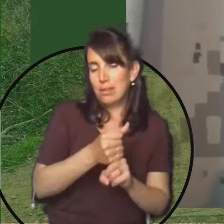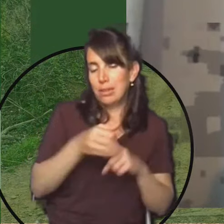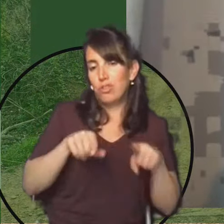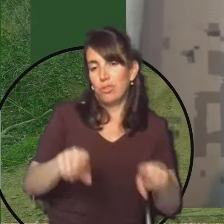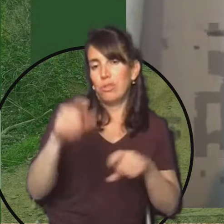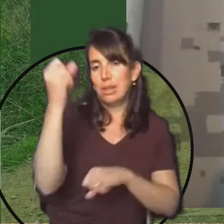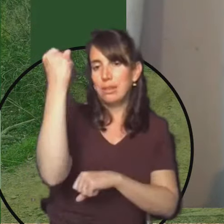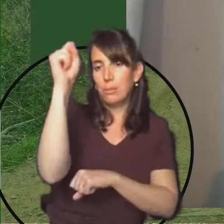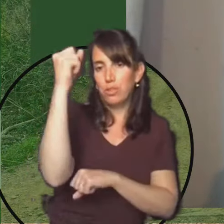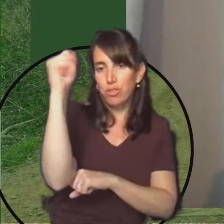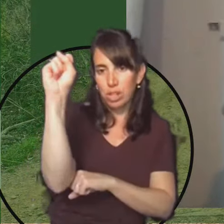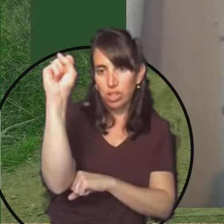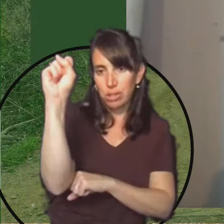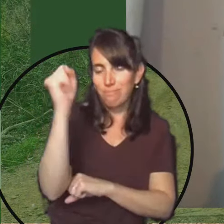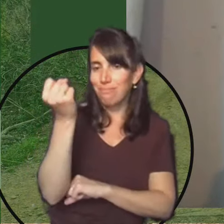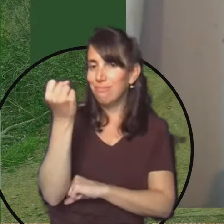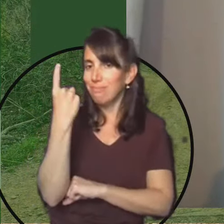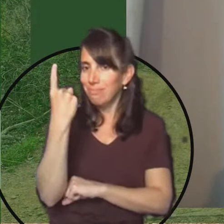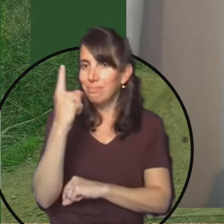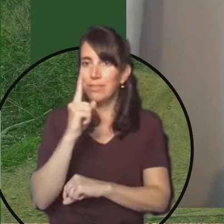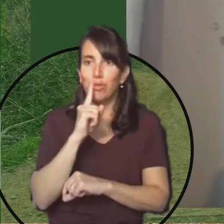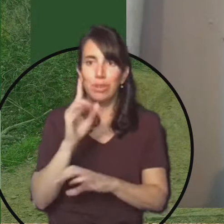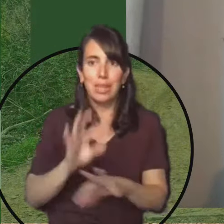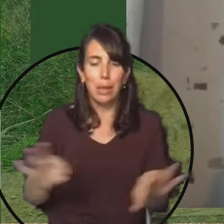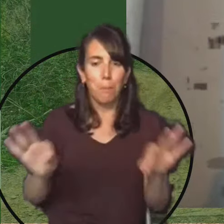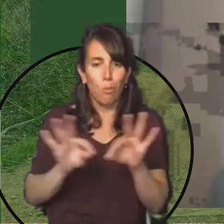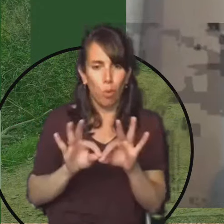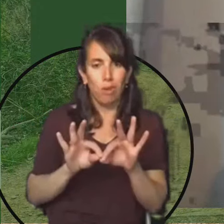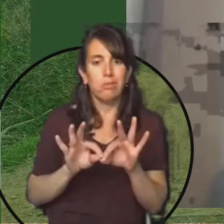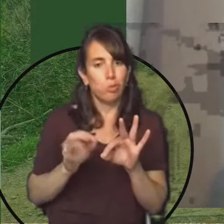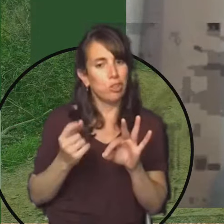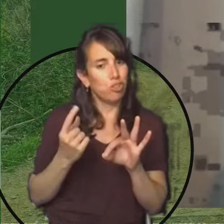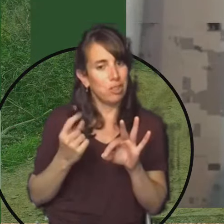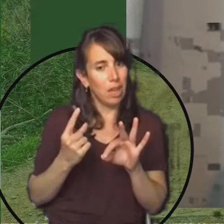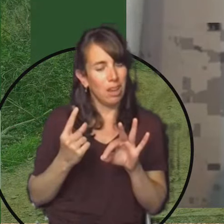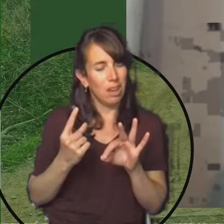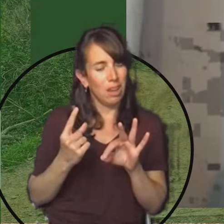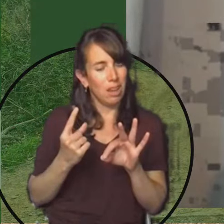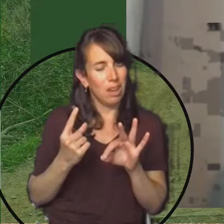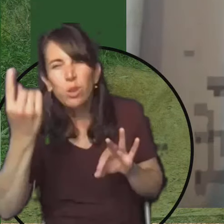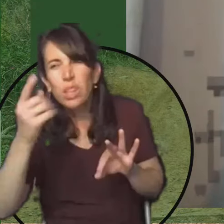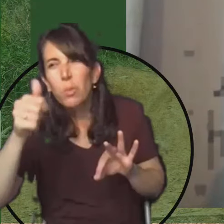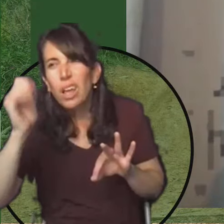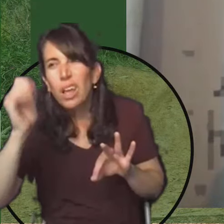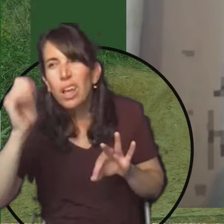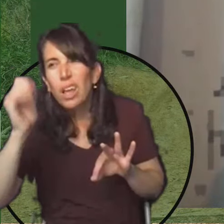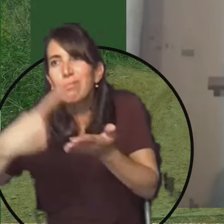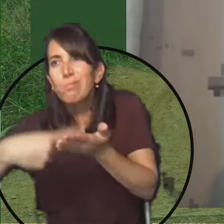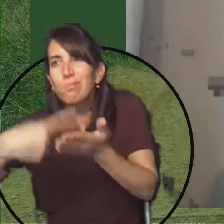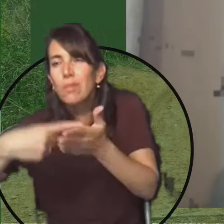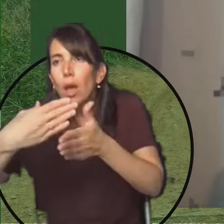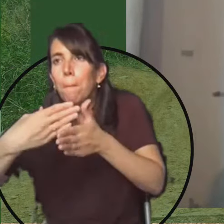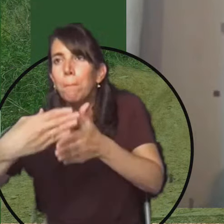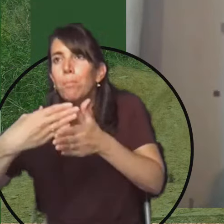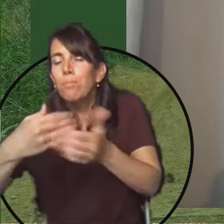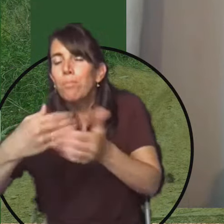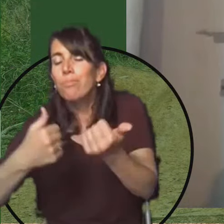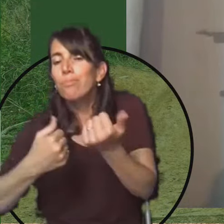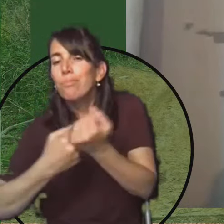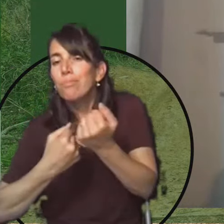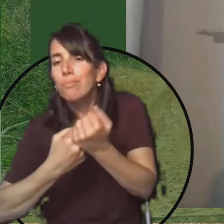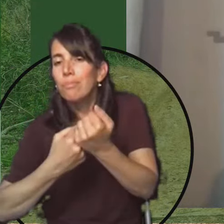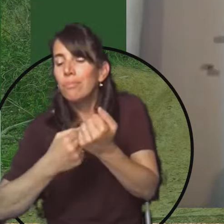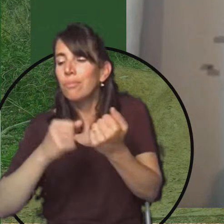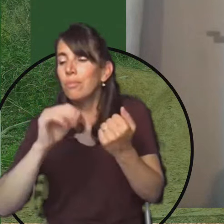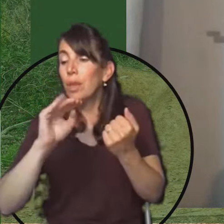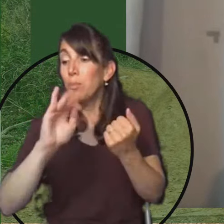so it's very important to understand, I know someone else is going to talk a little bit more about mutual aid, but it's very important to understand that mutual aid has